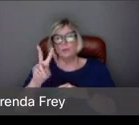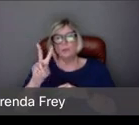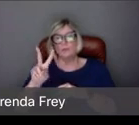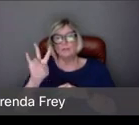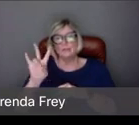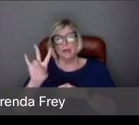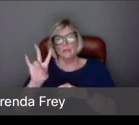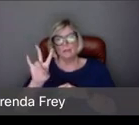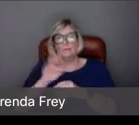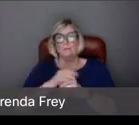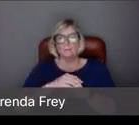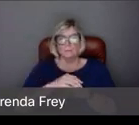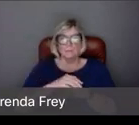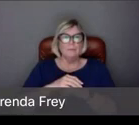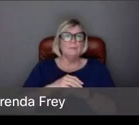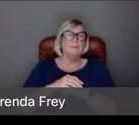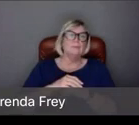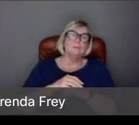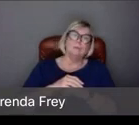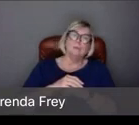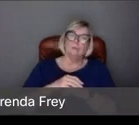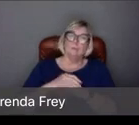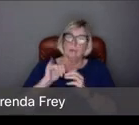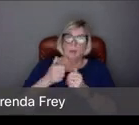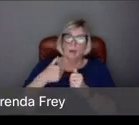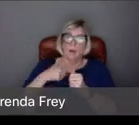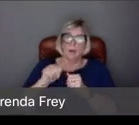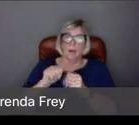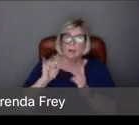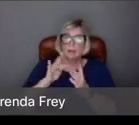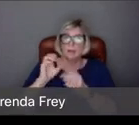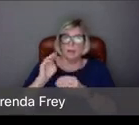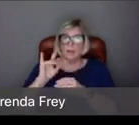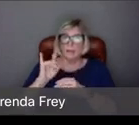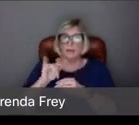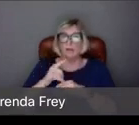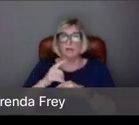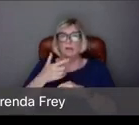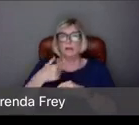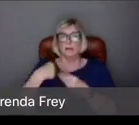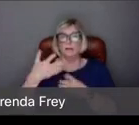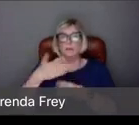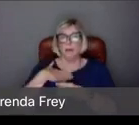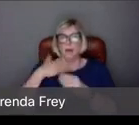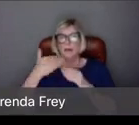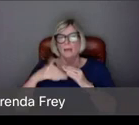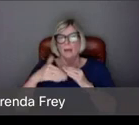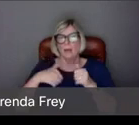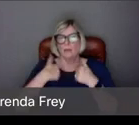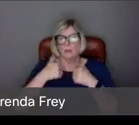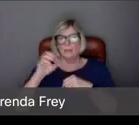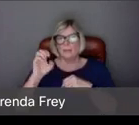2227. Thanks, Kim. Okay. And that's how I can catch Emily? I'll give you my email address. It's